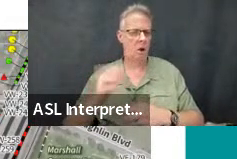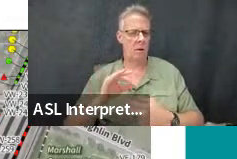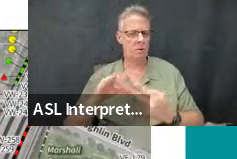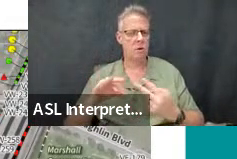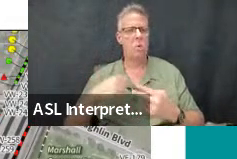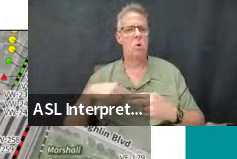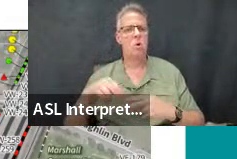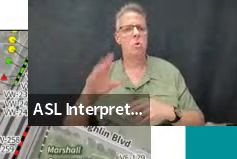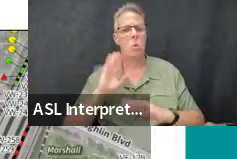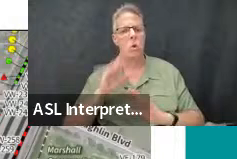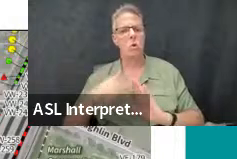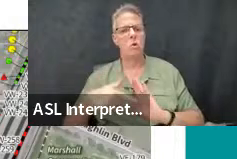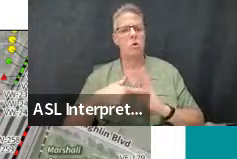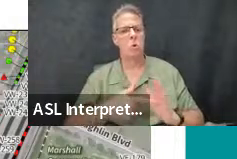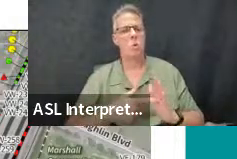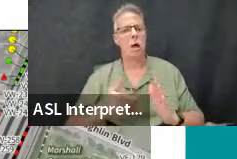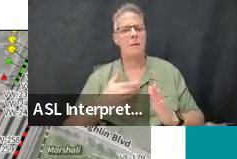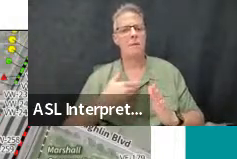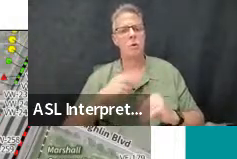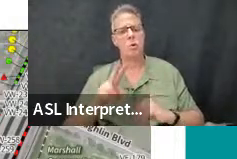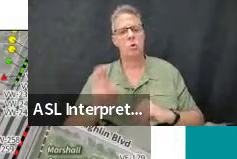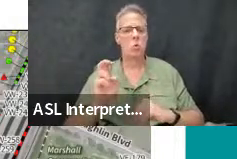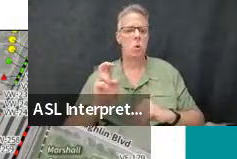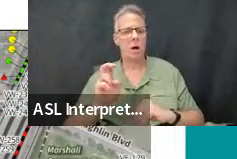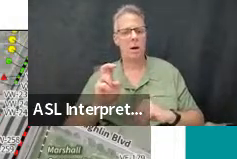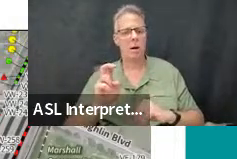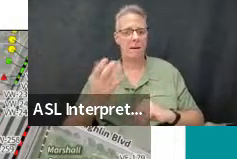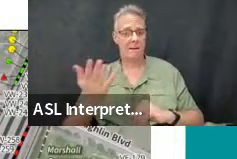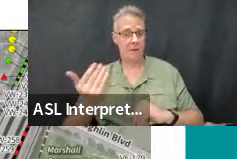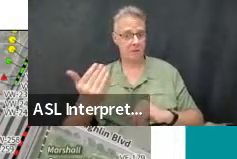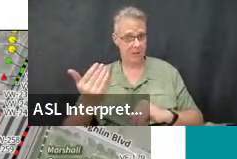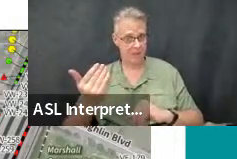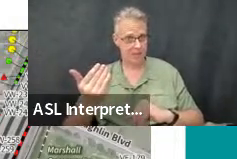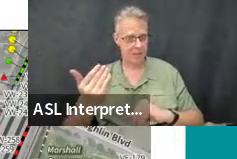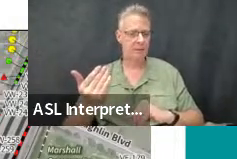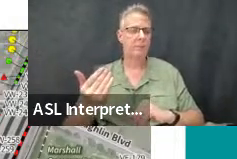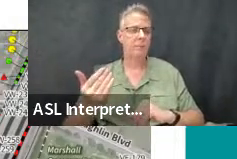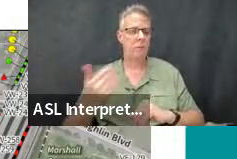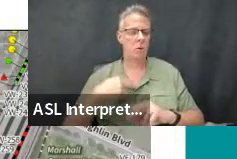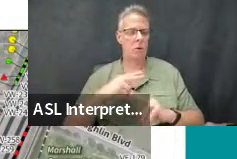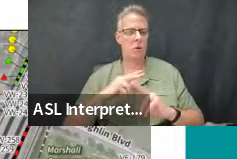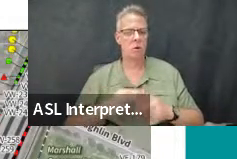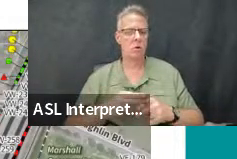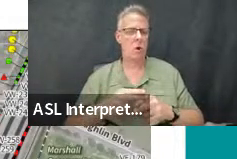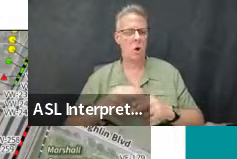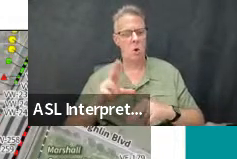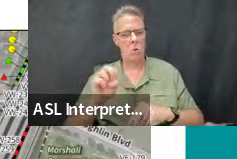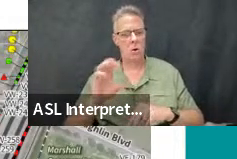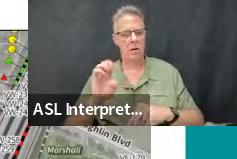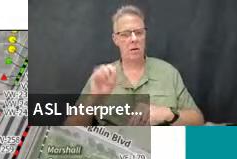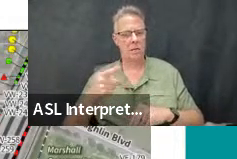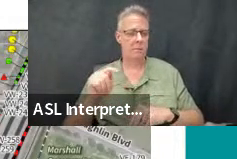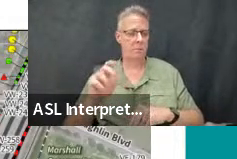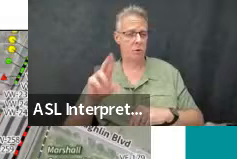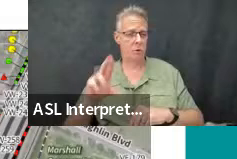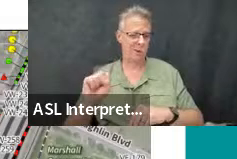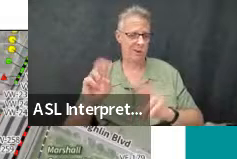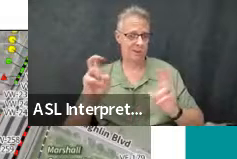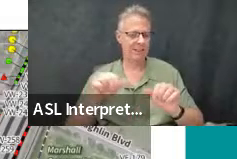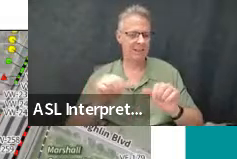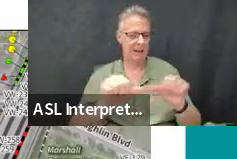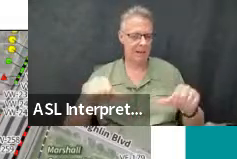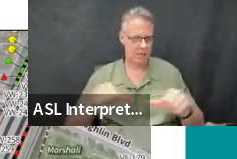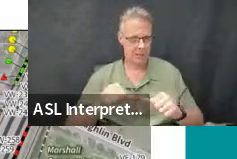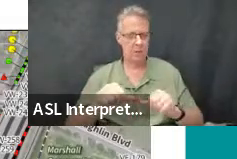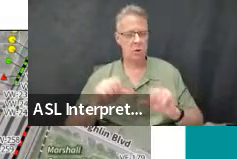are showing that there are 215 what we call receptors or sites that